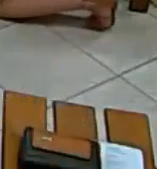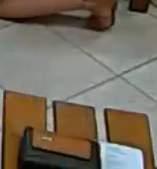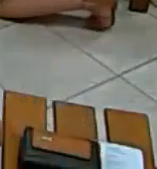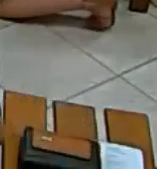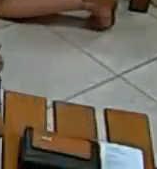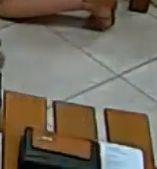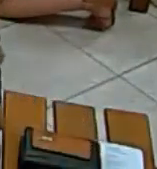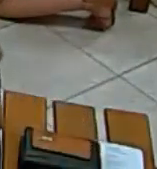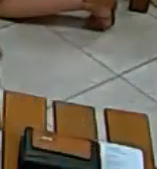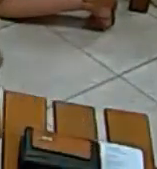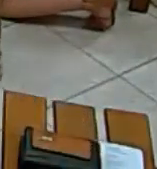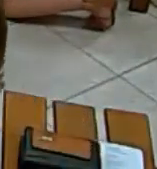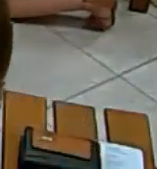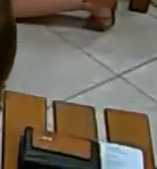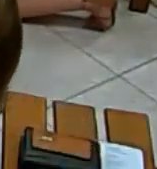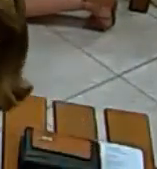them.